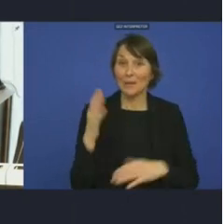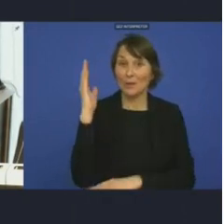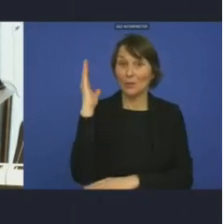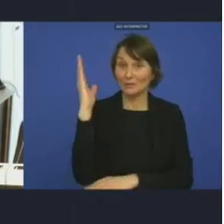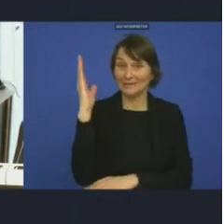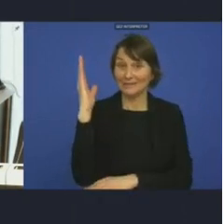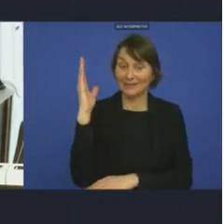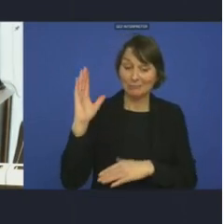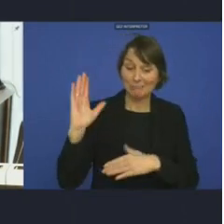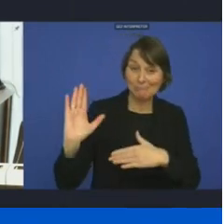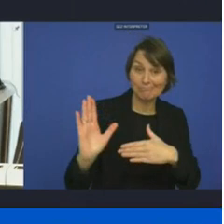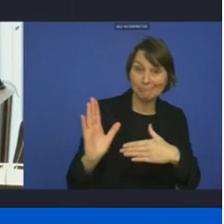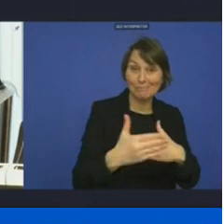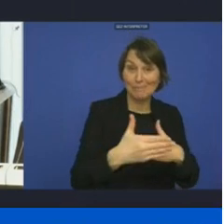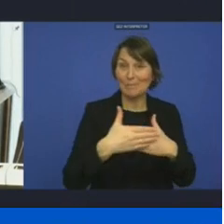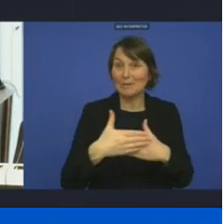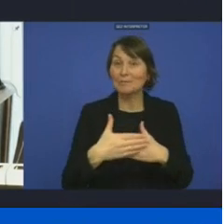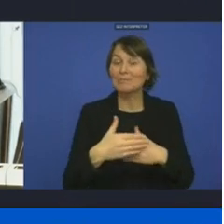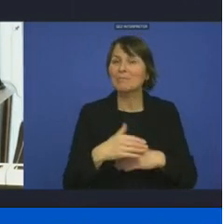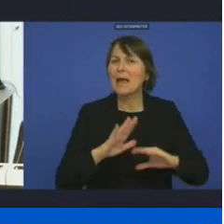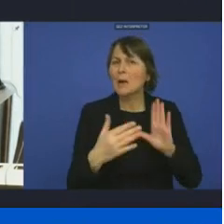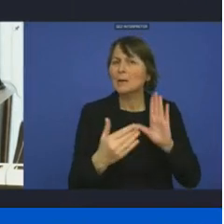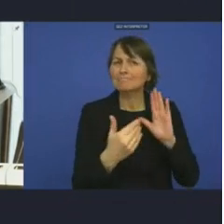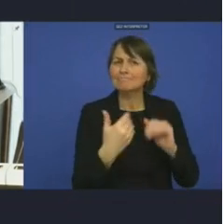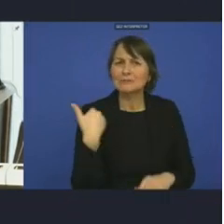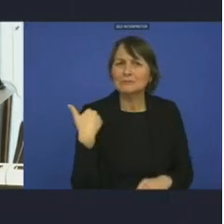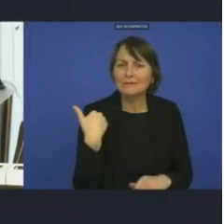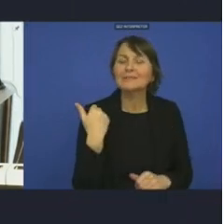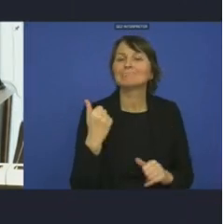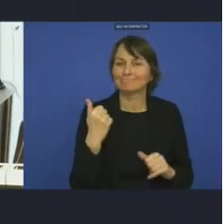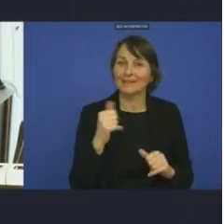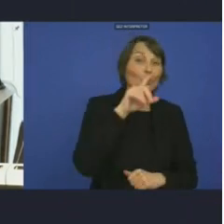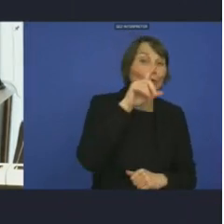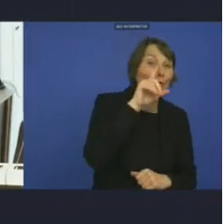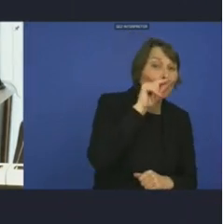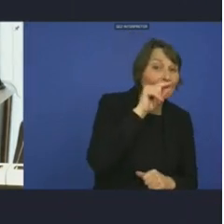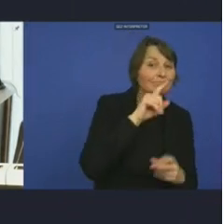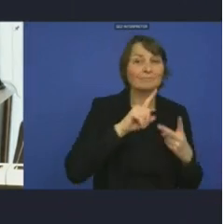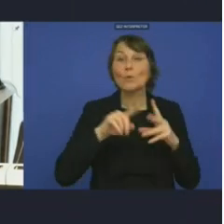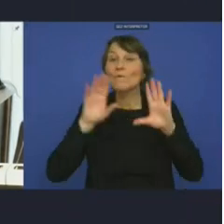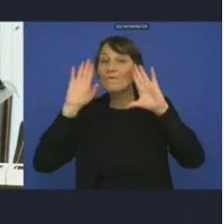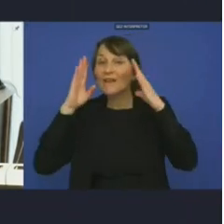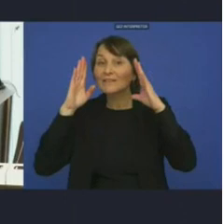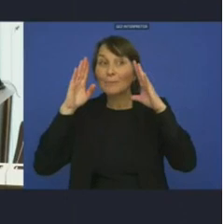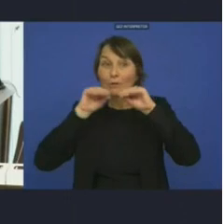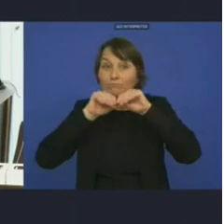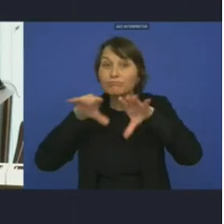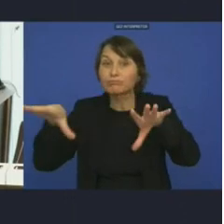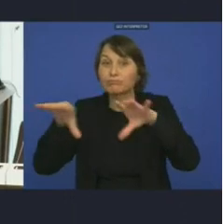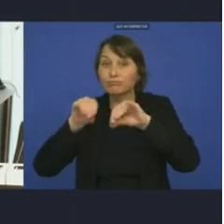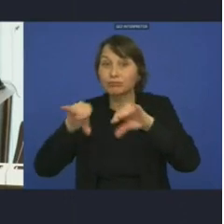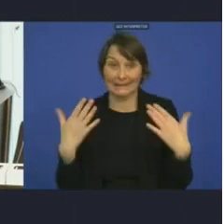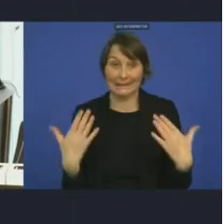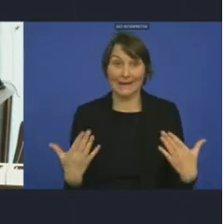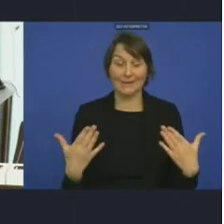in touch with us via Twitter or Facebook, where this event is also web streamed. And here there is the link